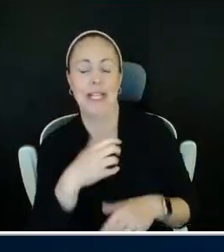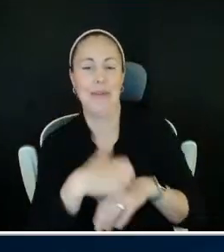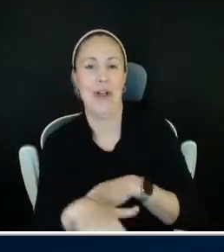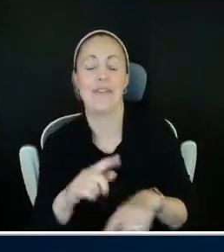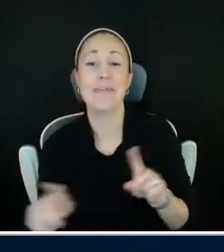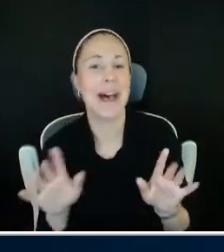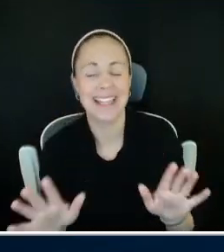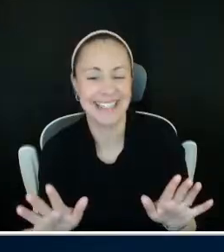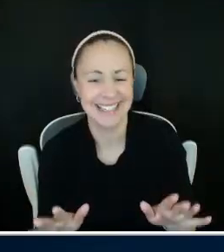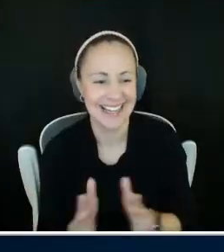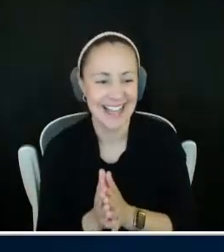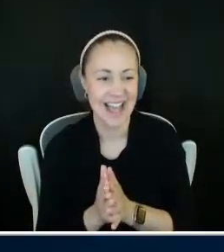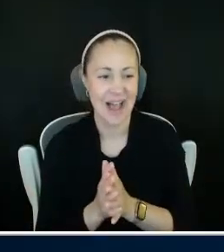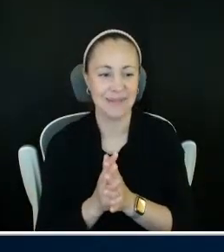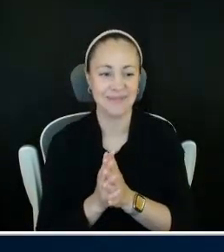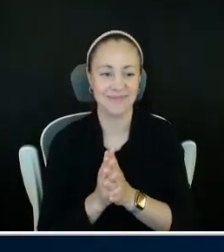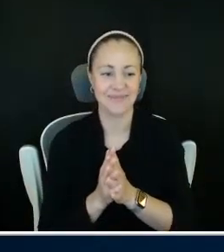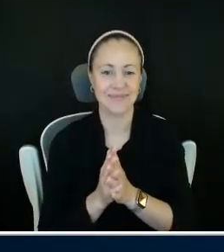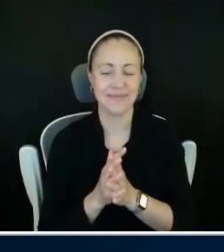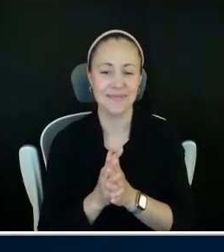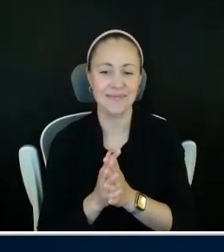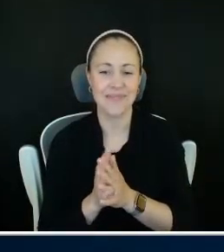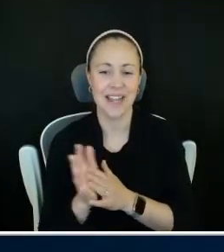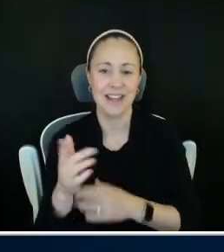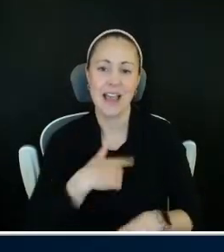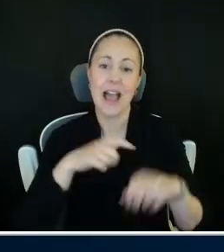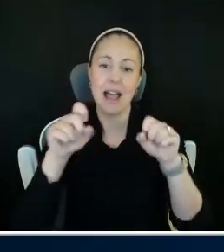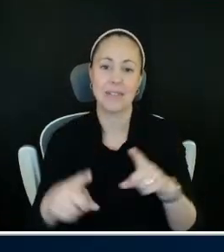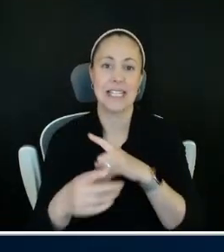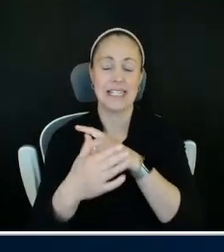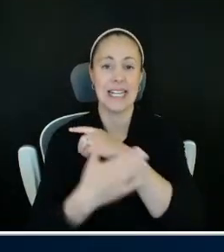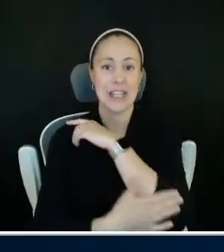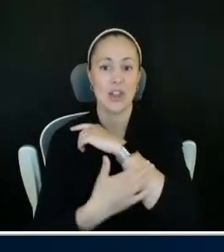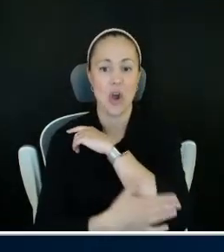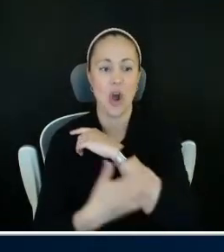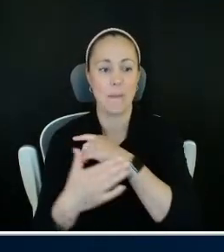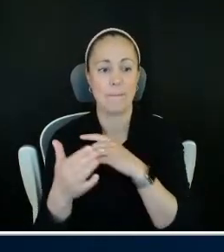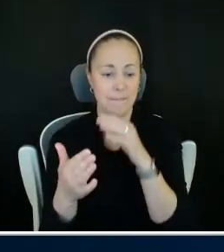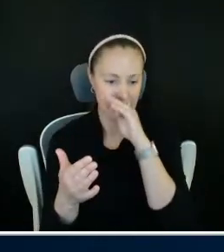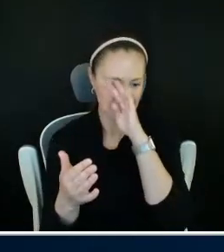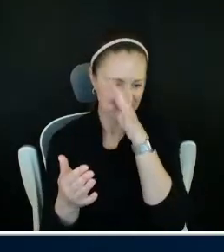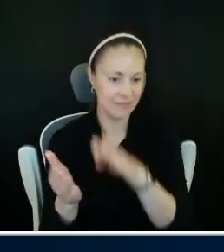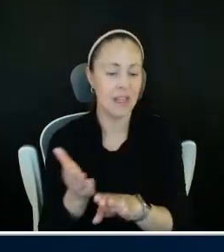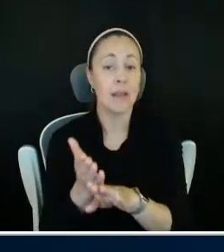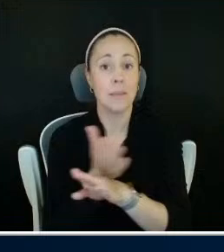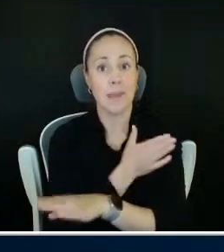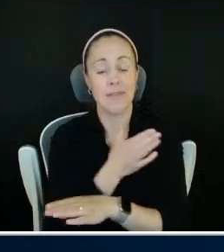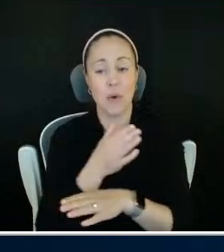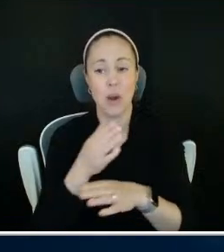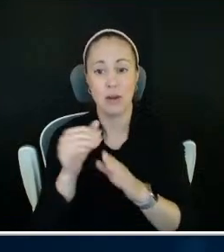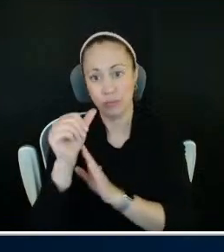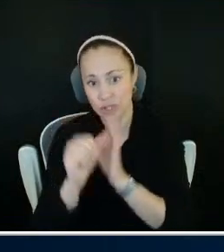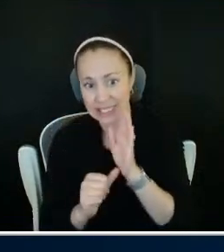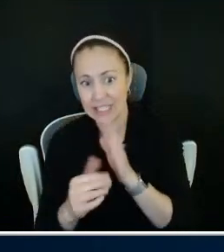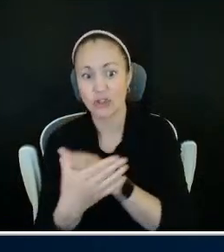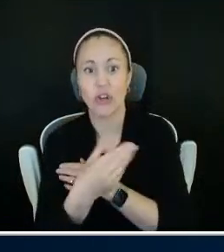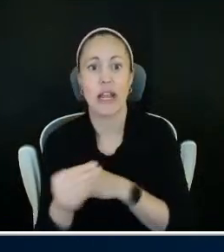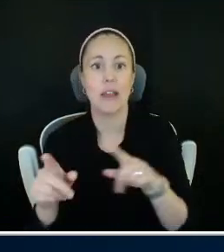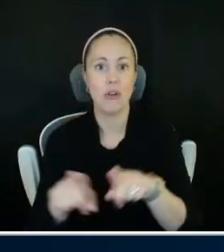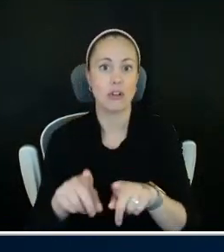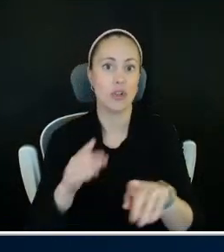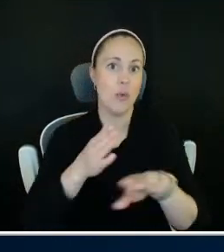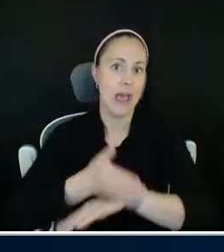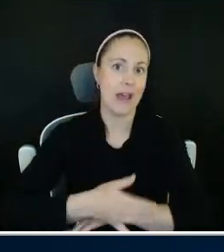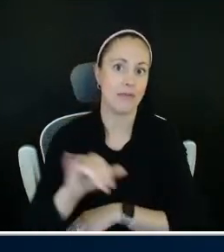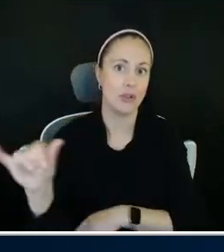But the thing is I test the arm before I do the procedure, and you test the arm after you do the